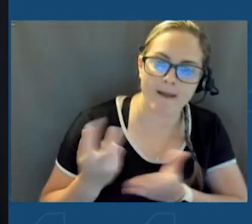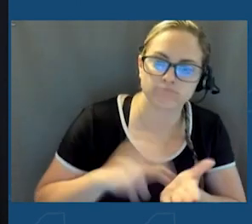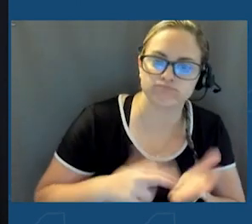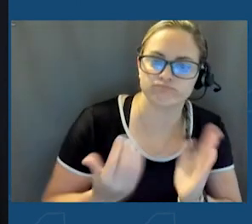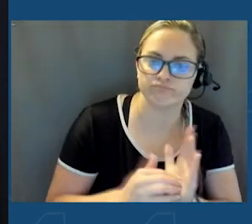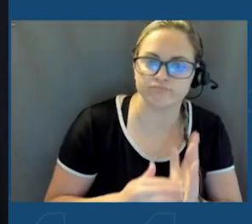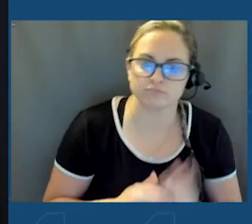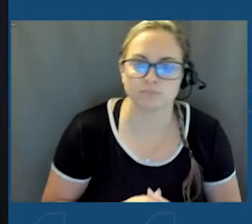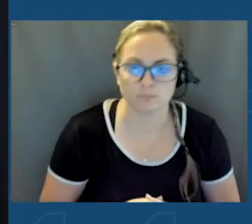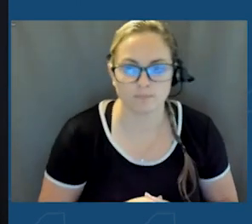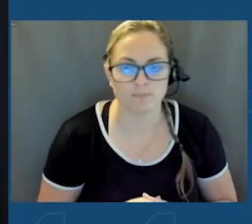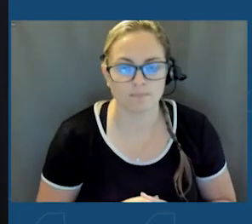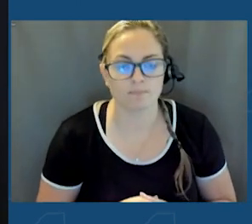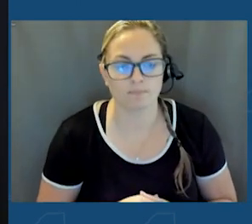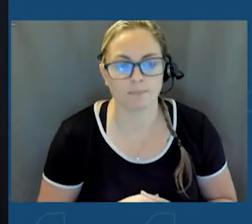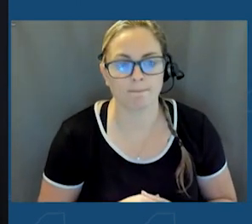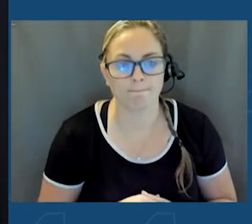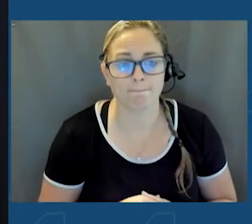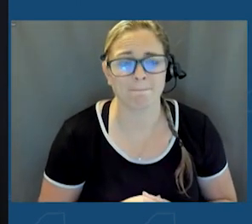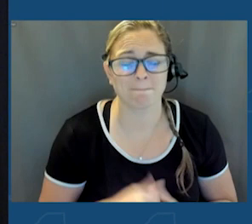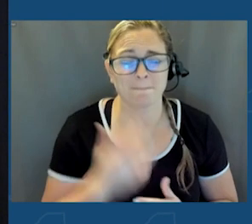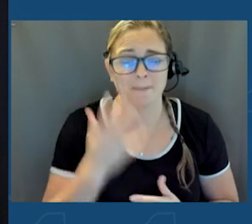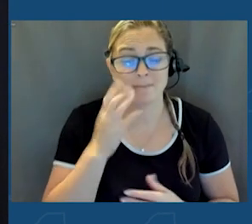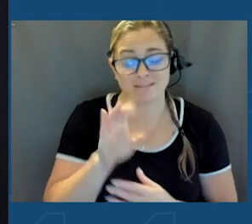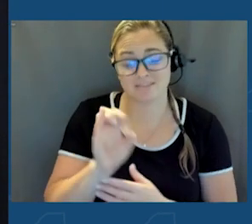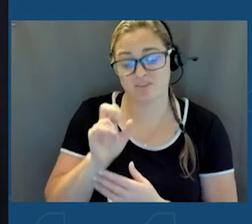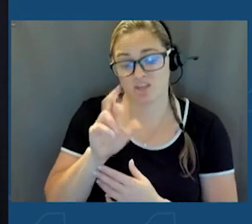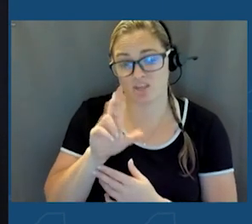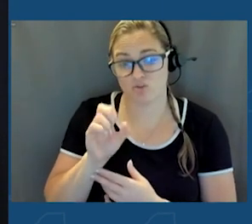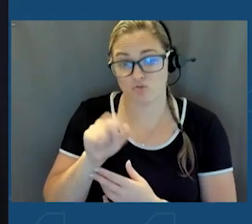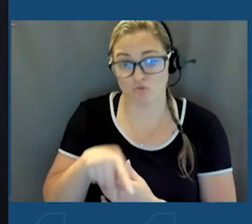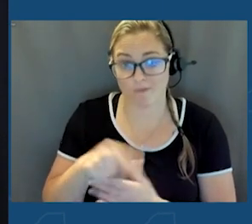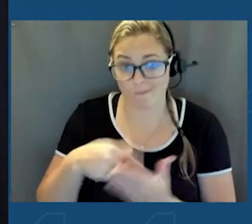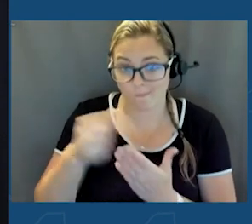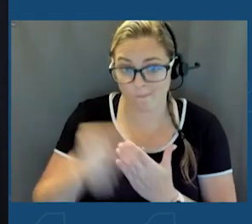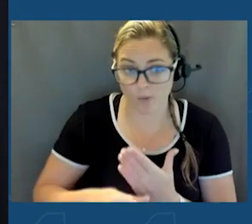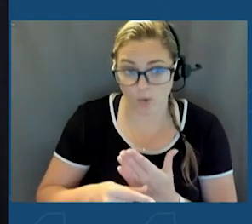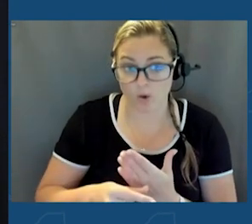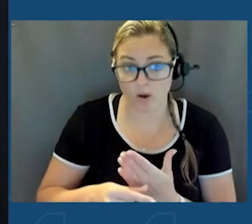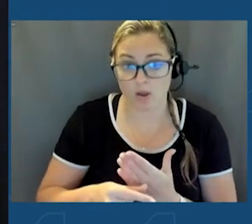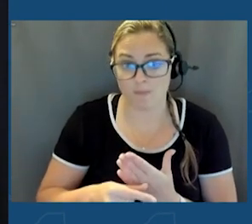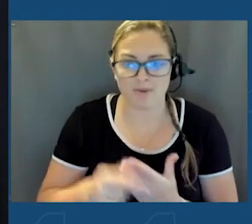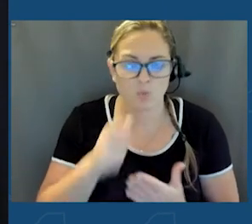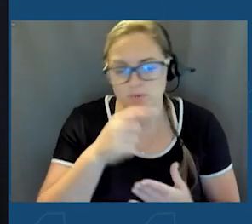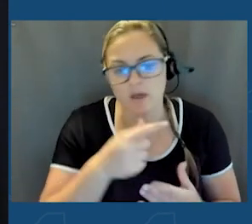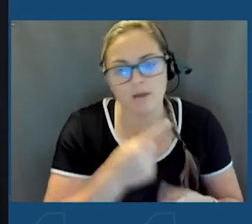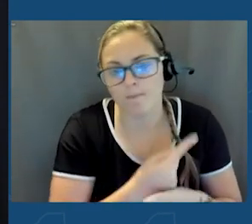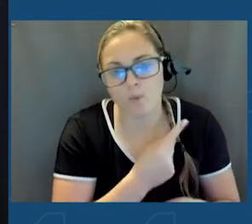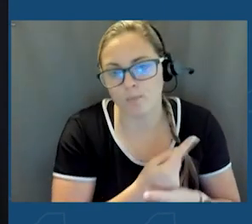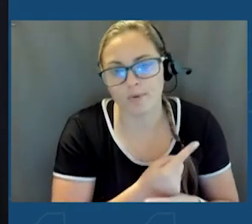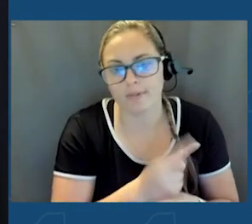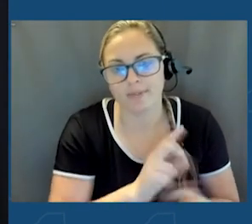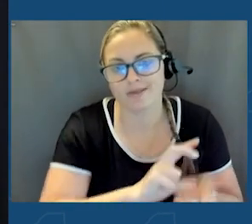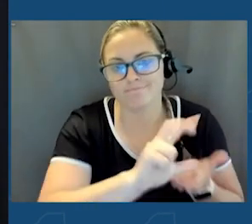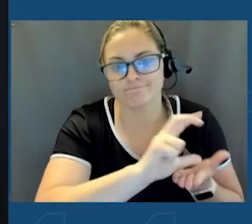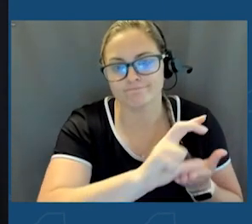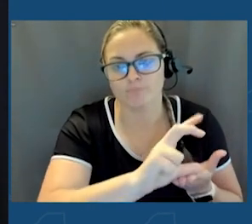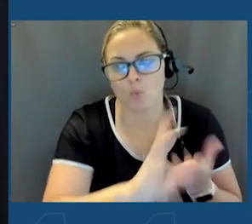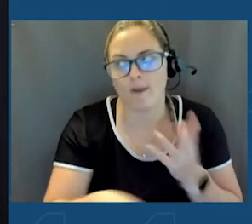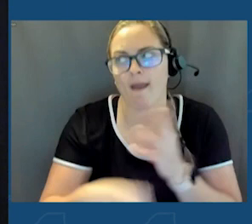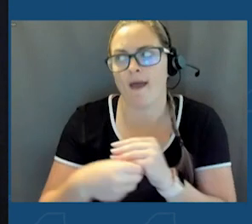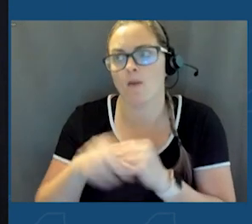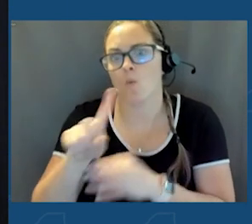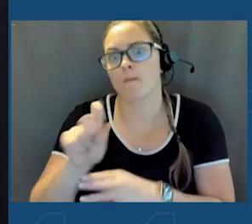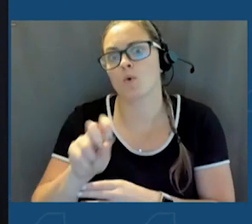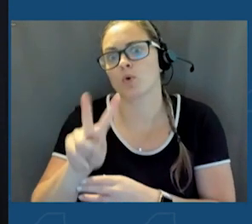we've, because of the ERAP program was not properly funded, we added more to it, a total of $1.5 billion to help